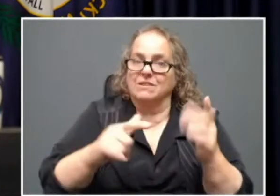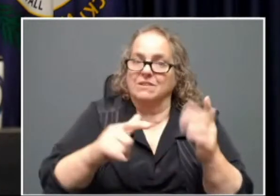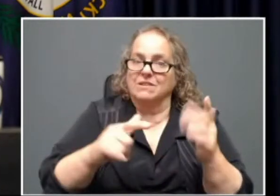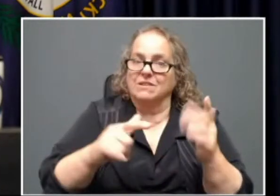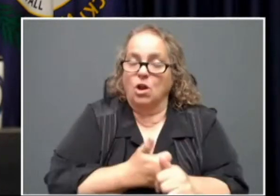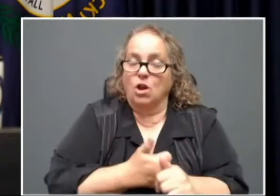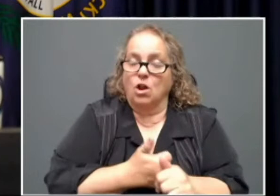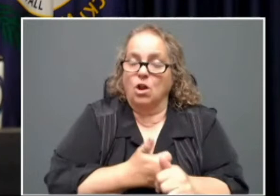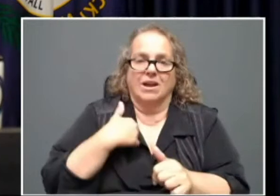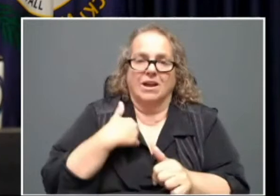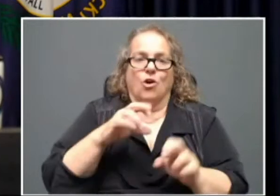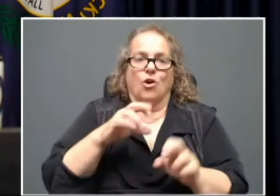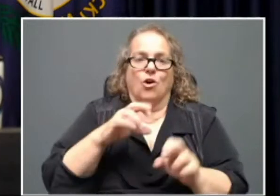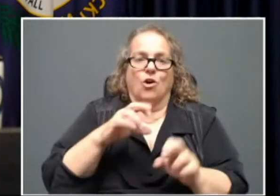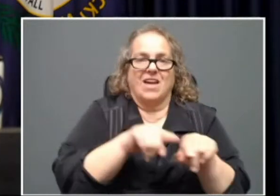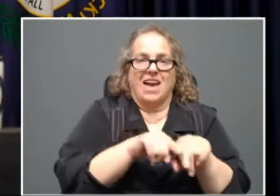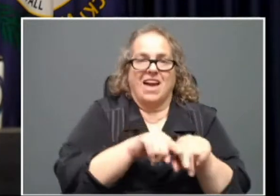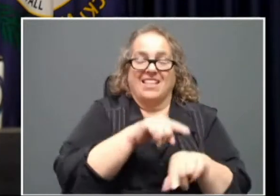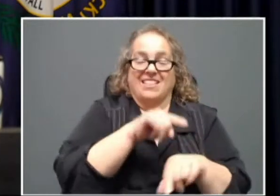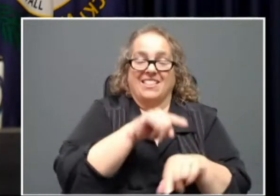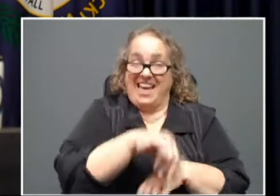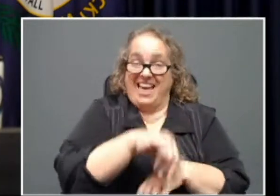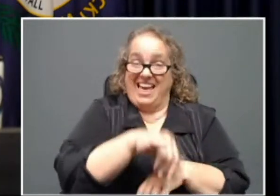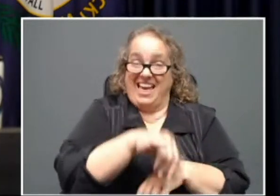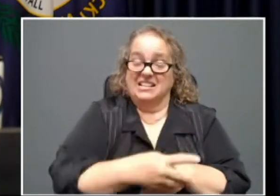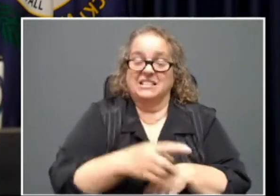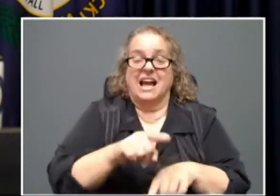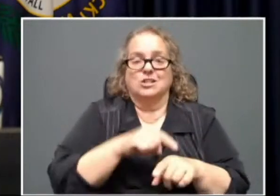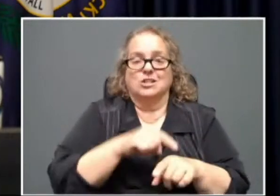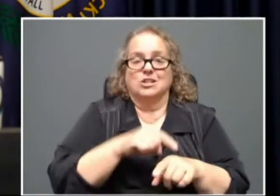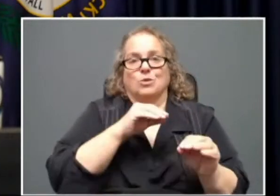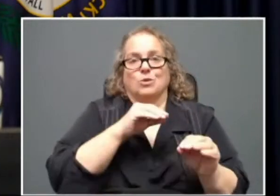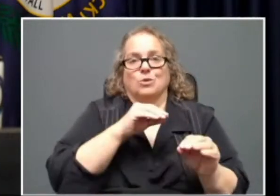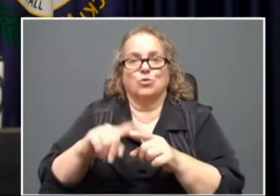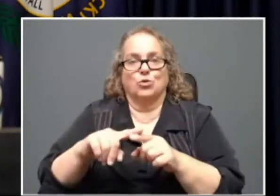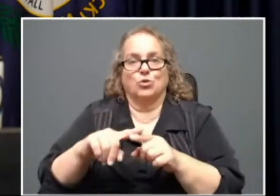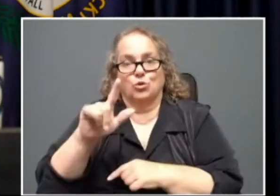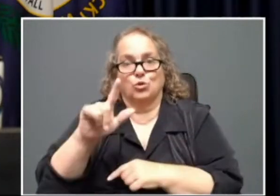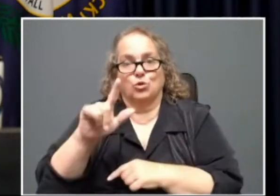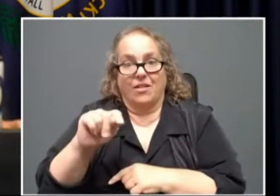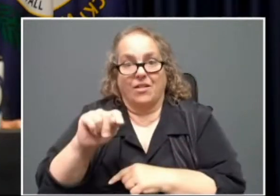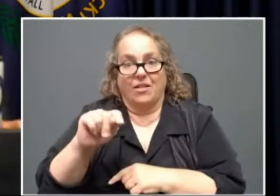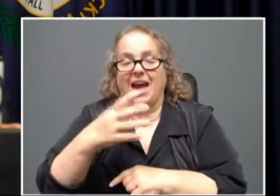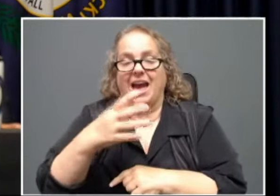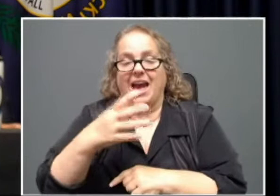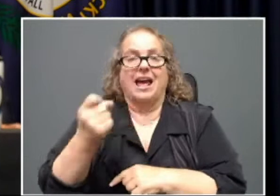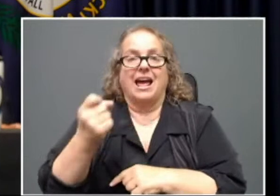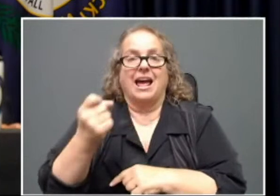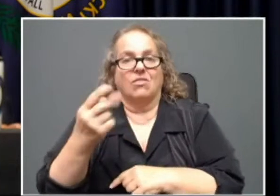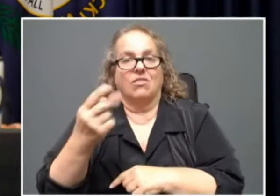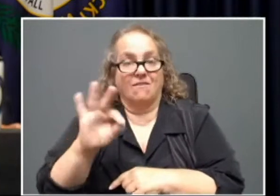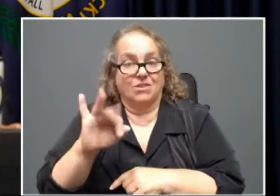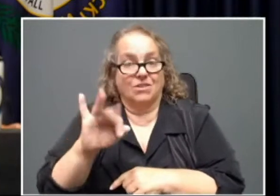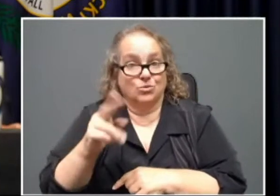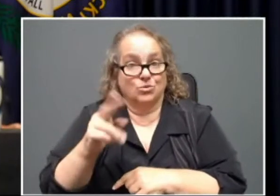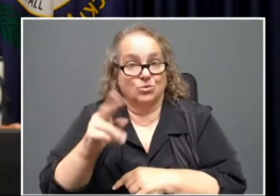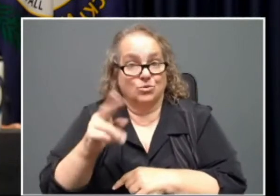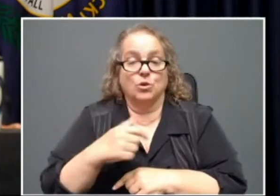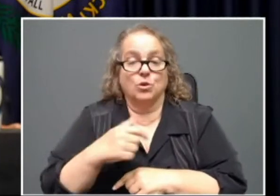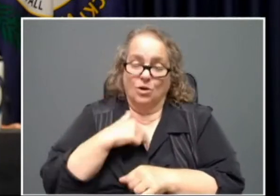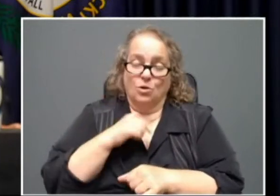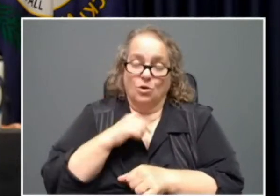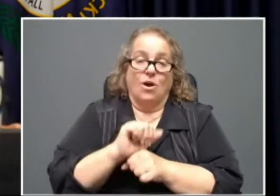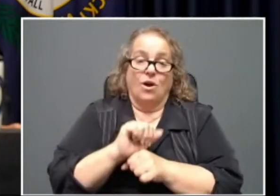as we move towards the 28th and then the 11th. We work each week with the local